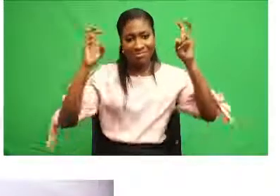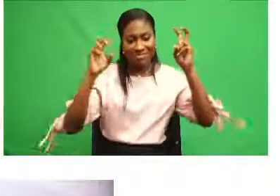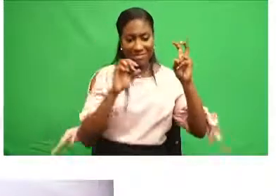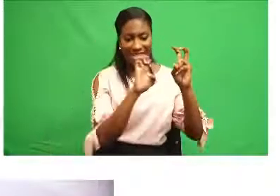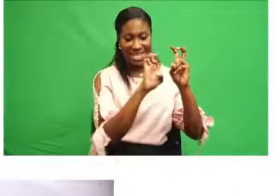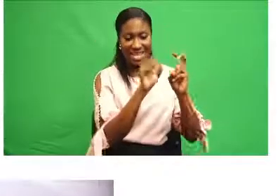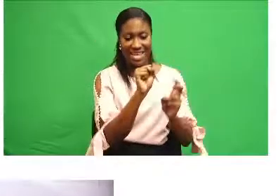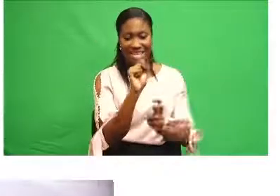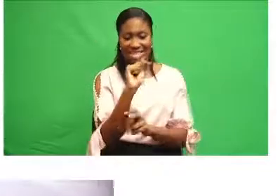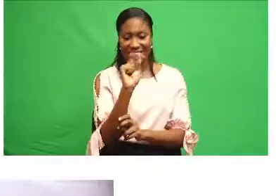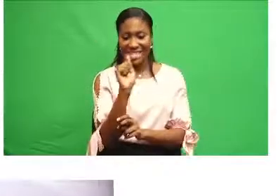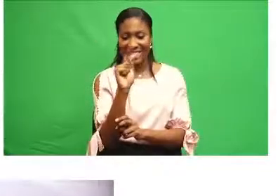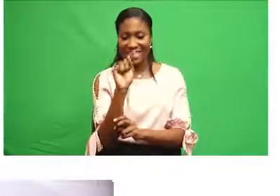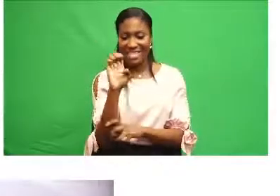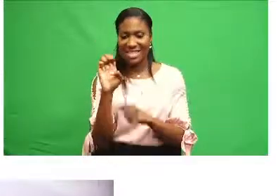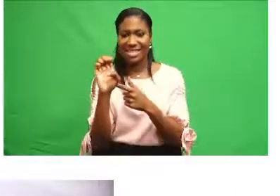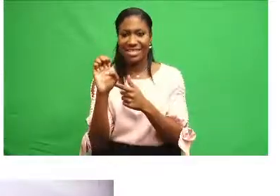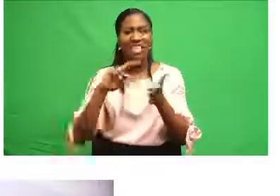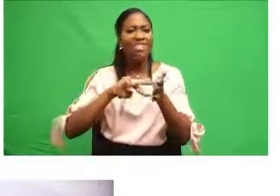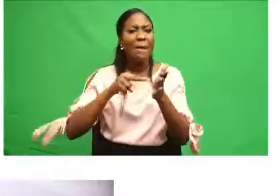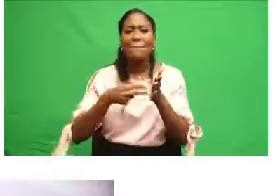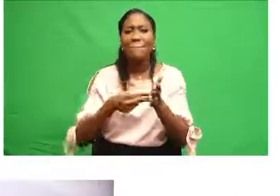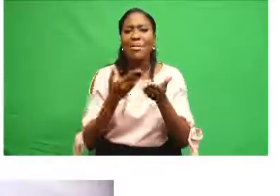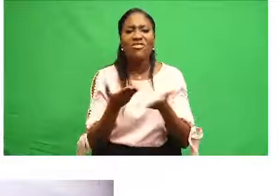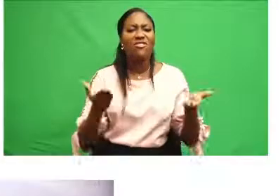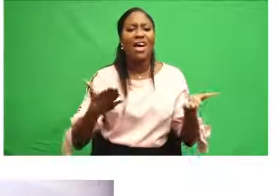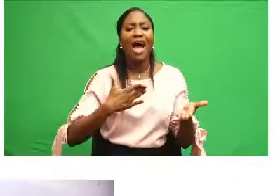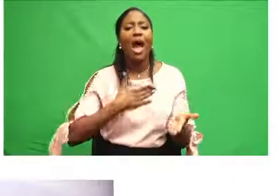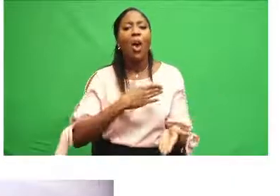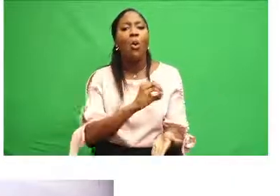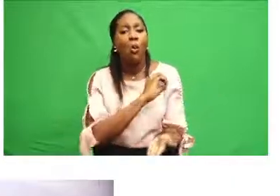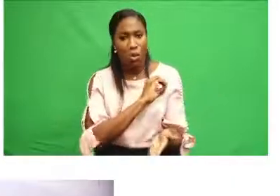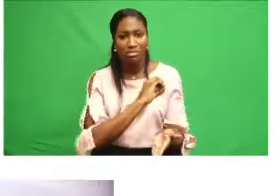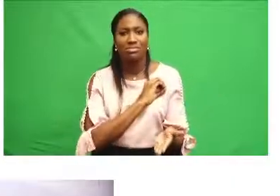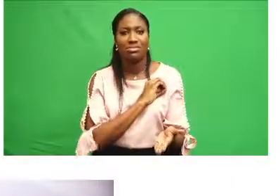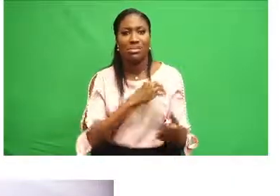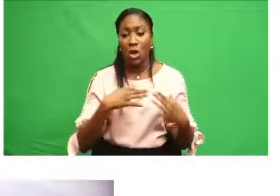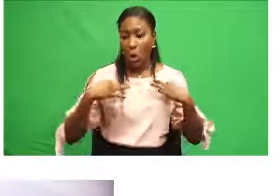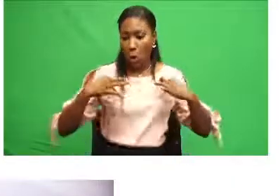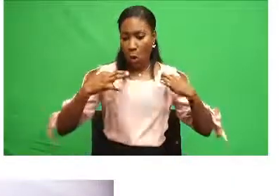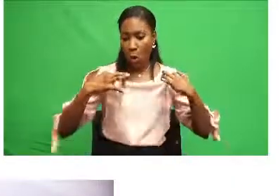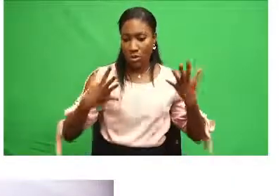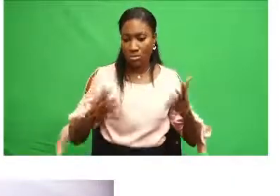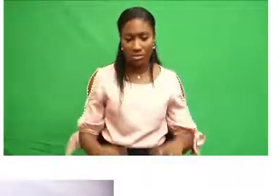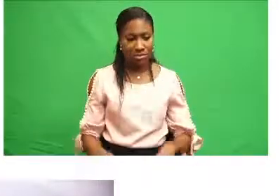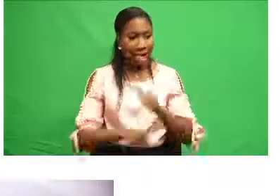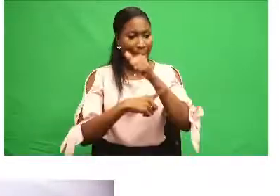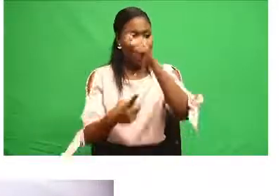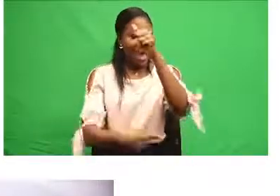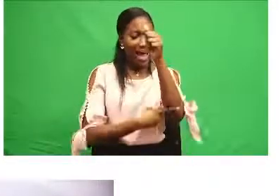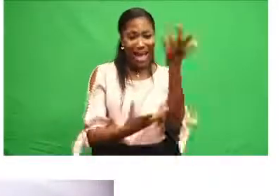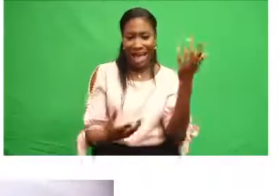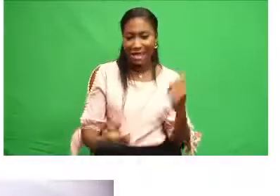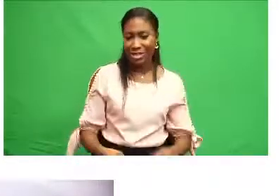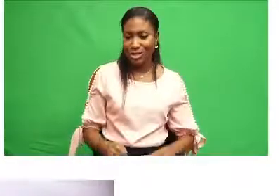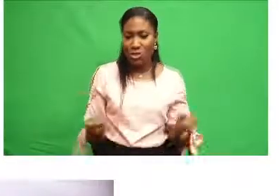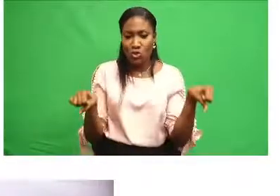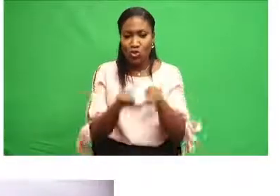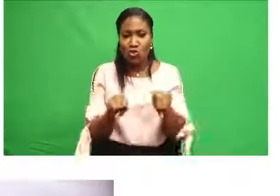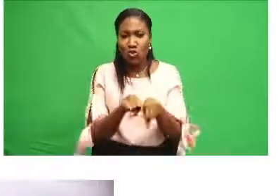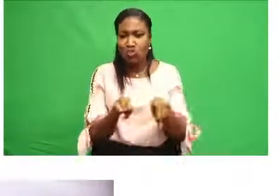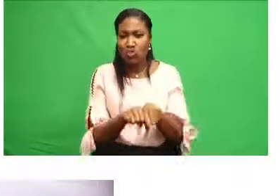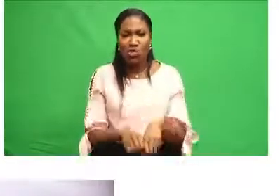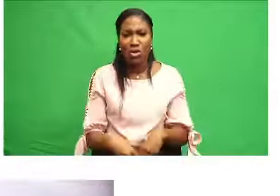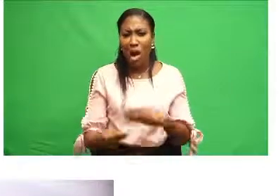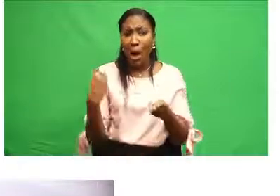is all the things that you own. Your estate, all your clothes, all your bags, all your shoes,